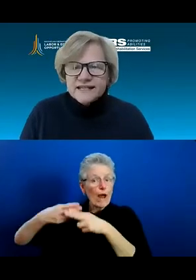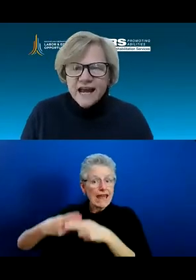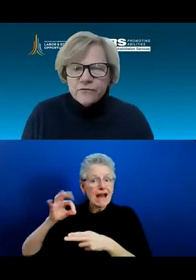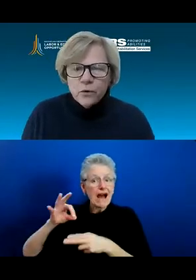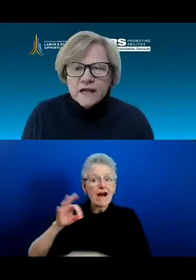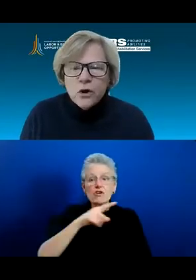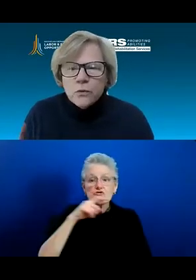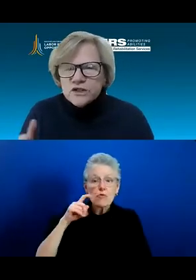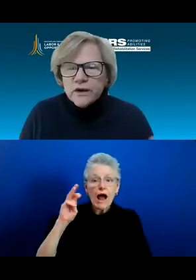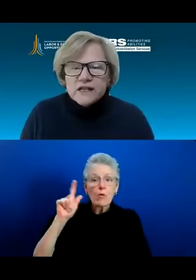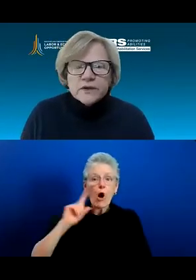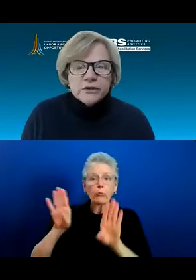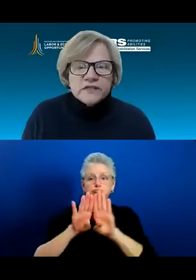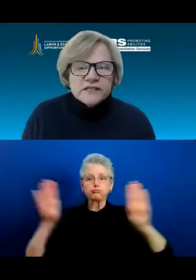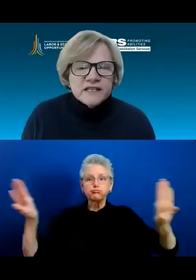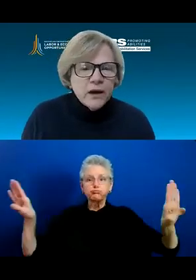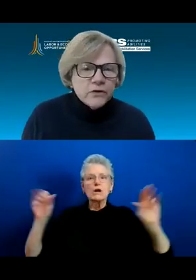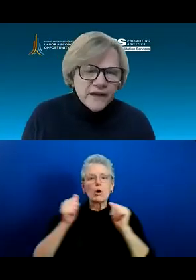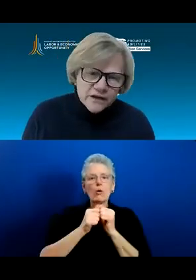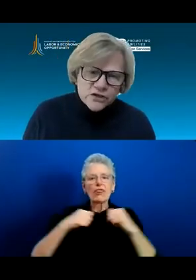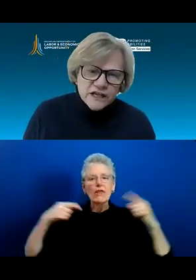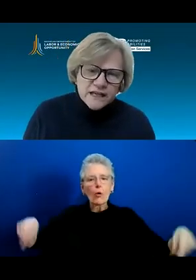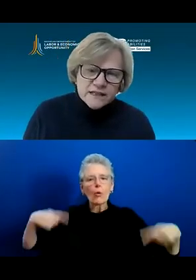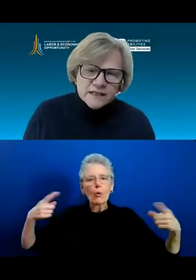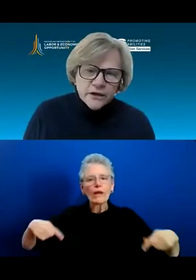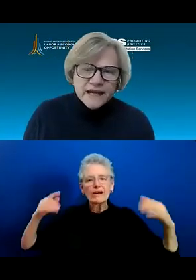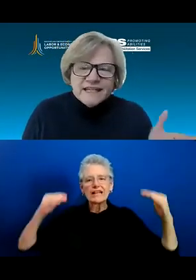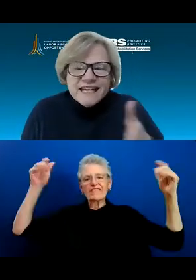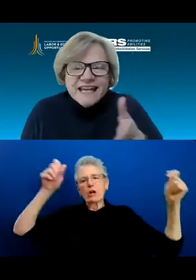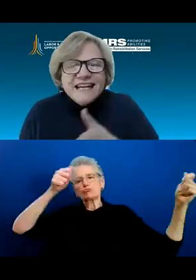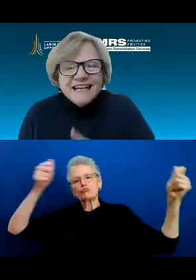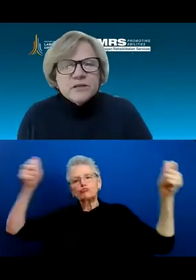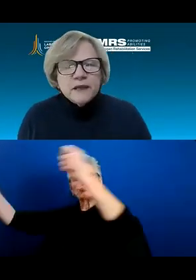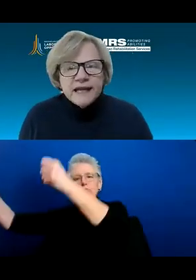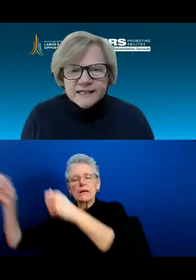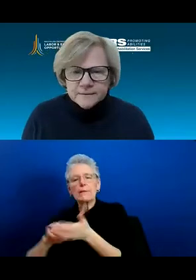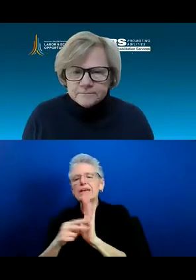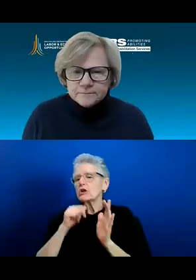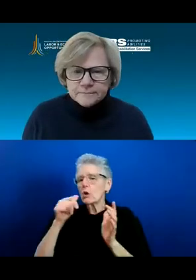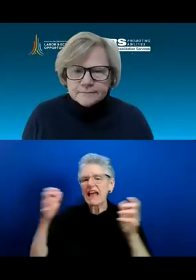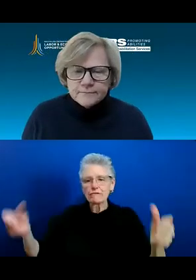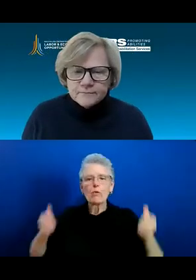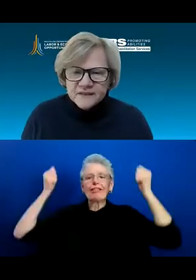elevated scaffold, which greatly reduces the amount of energy necessary to get it into place.